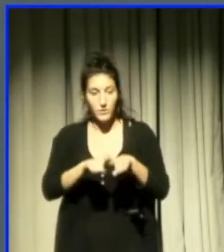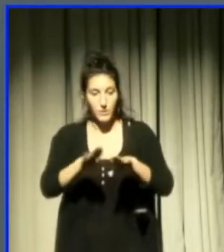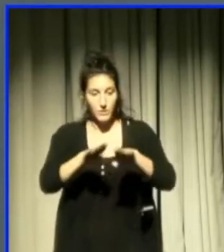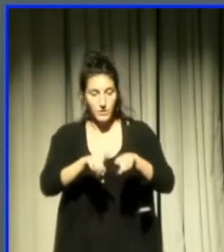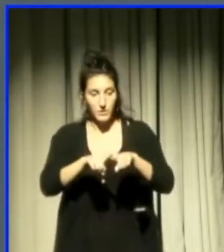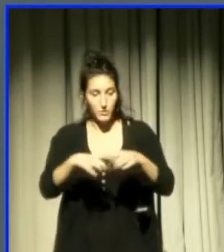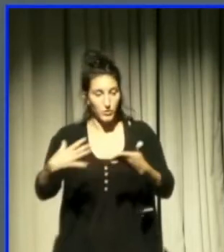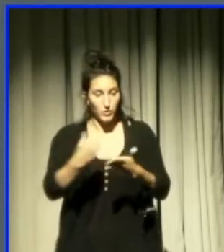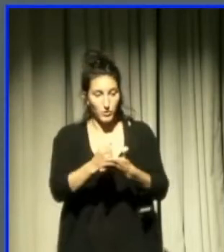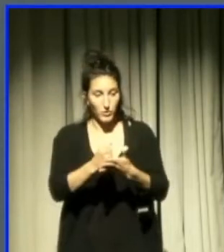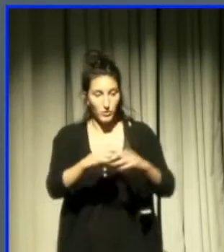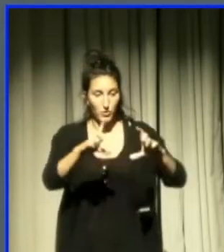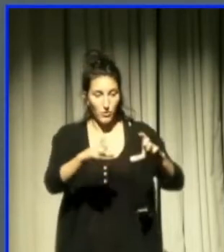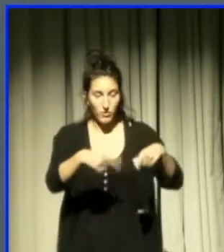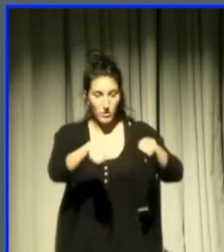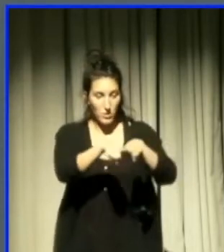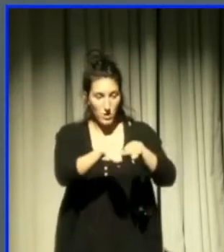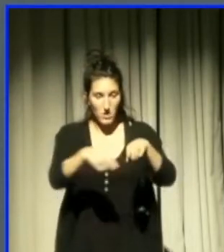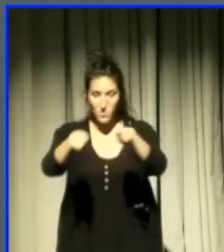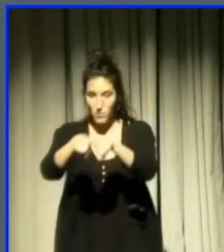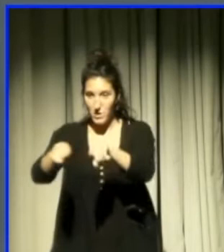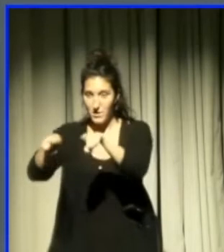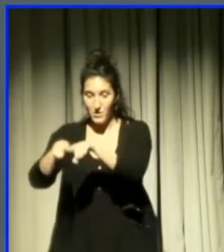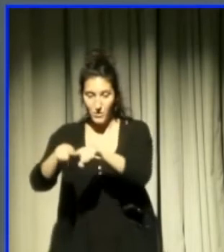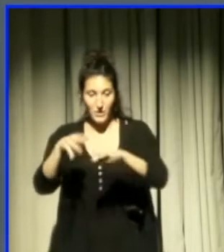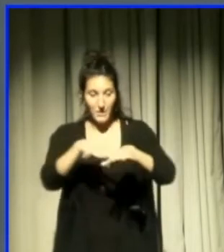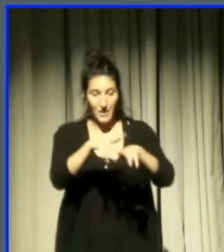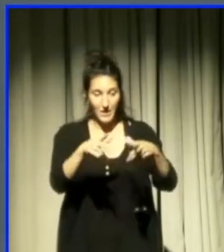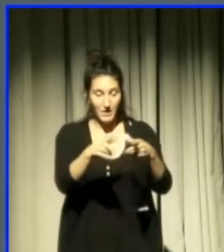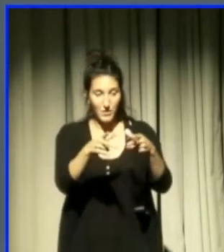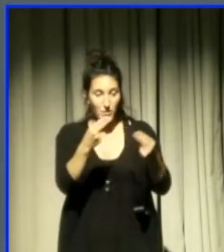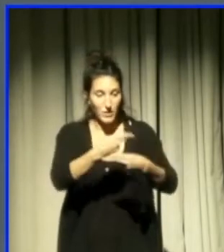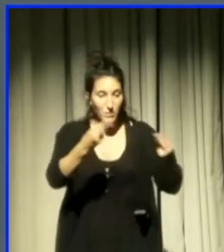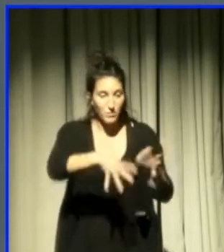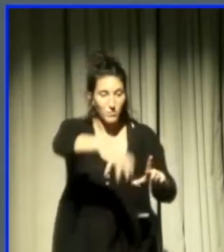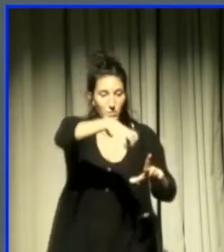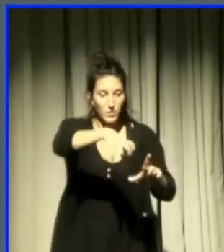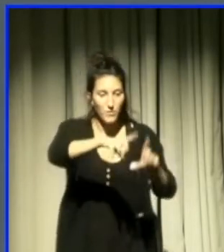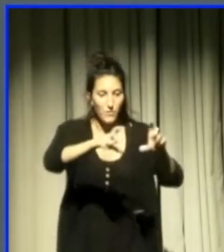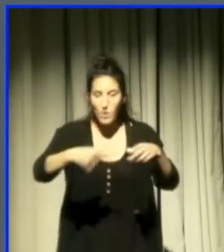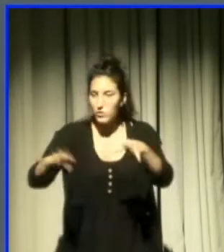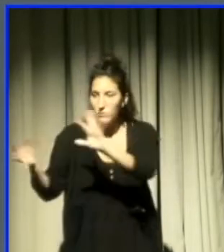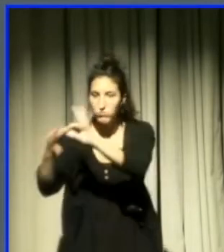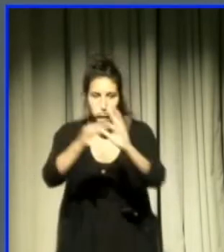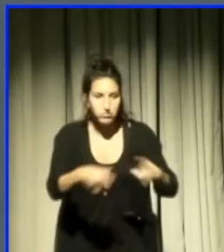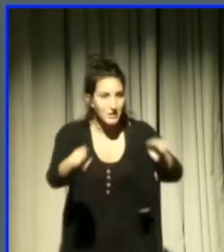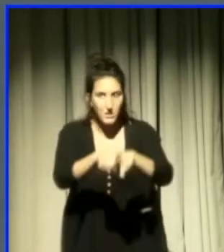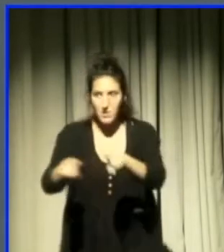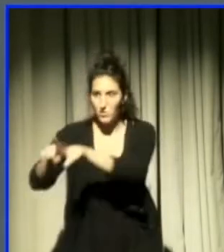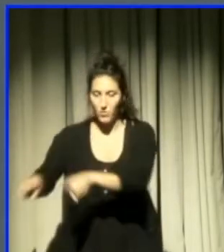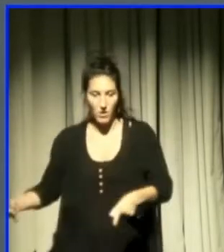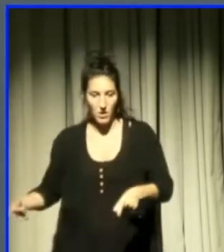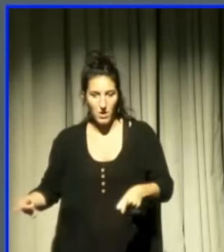social media. So there's some kind of visual sameness everywhere. Everyone is essentially making the